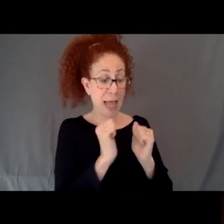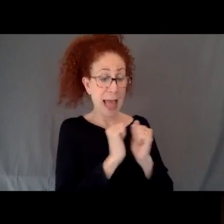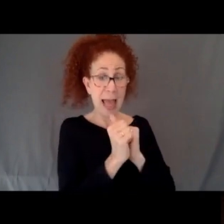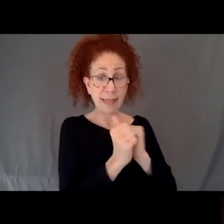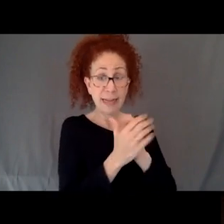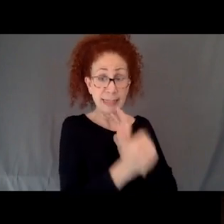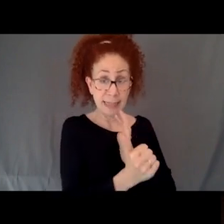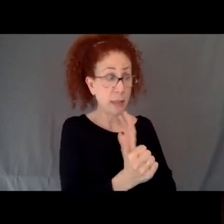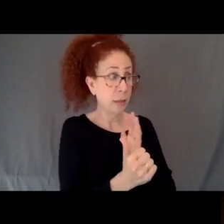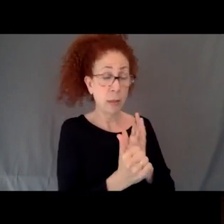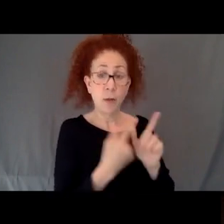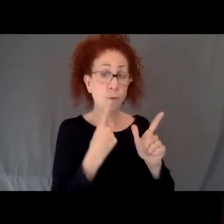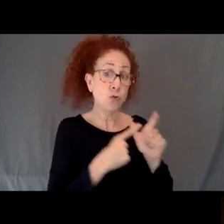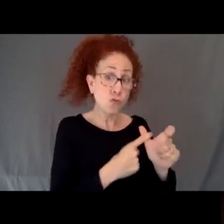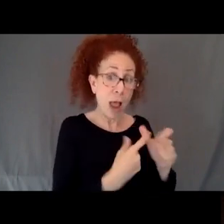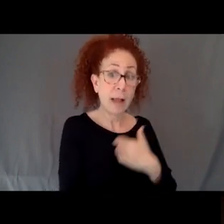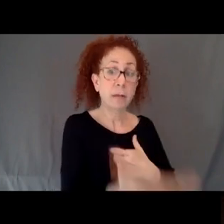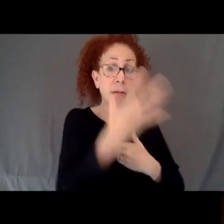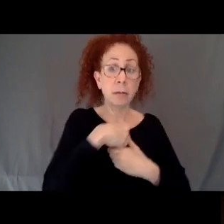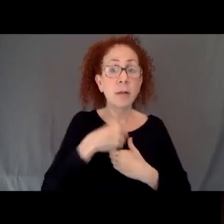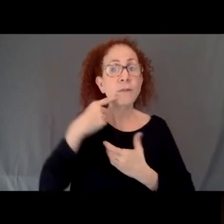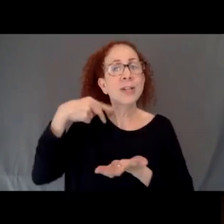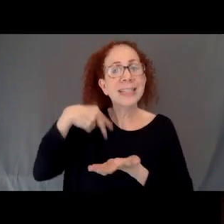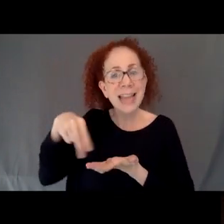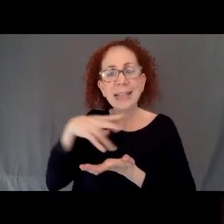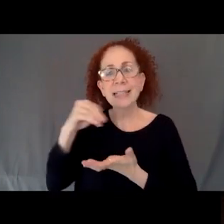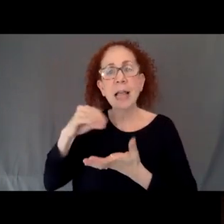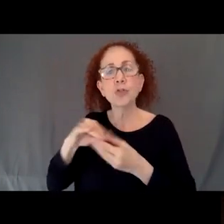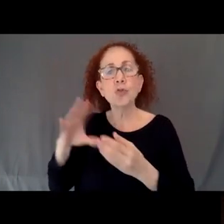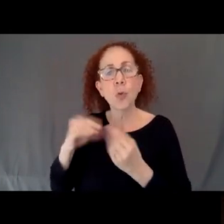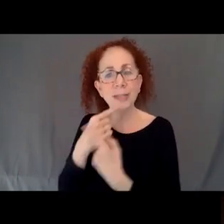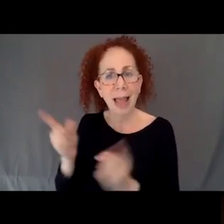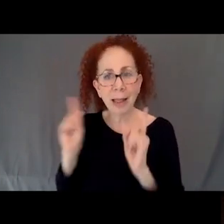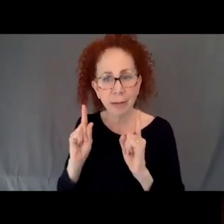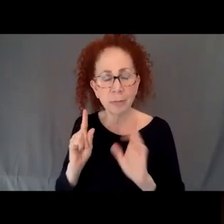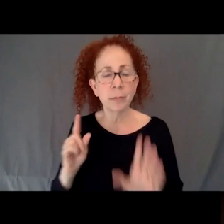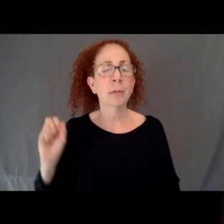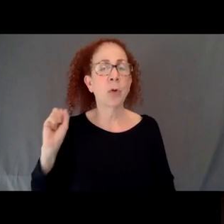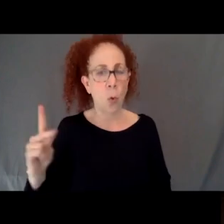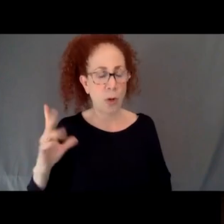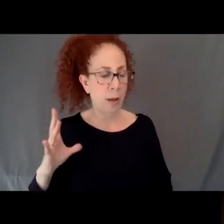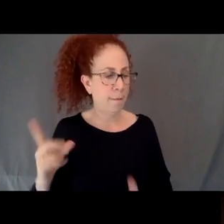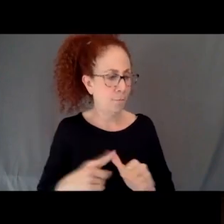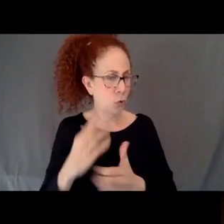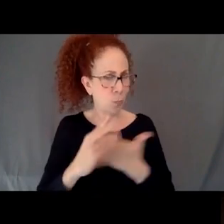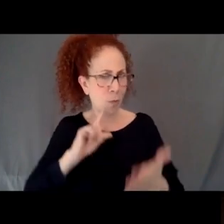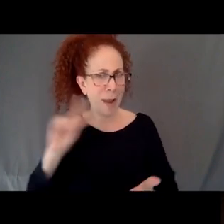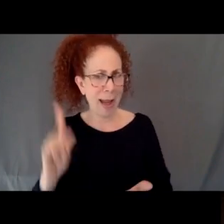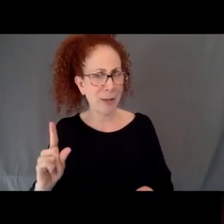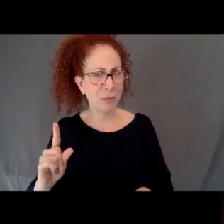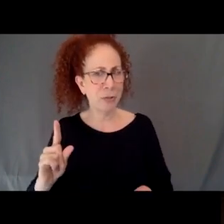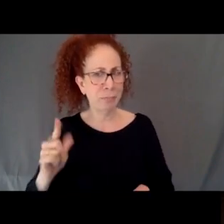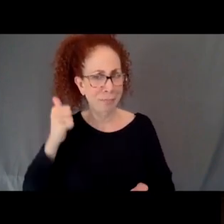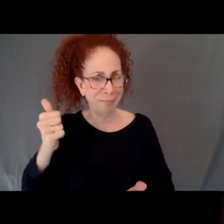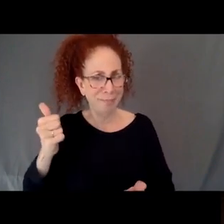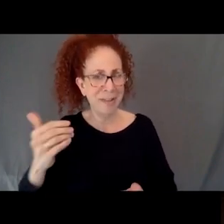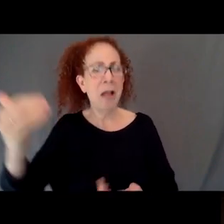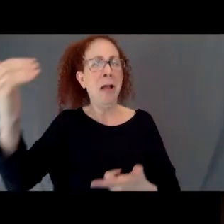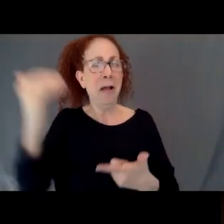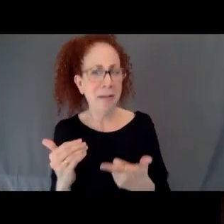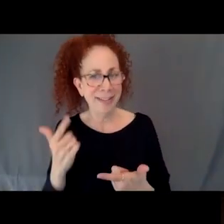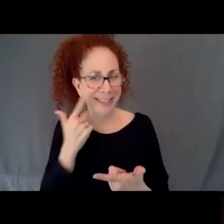from track to dance and storytelling? Okay. Yeah, so the first part is fine.